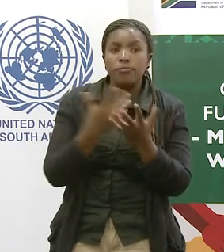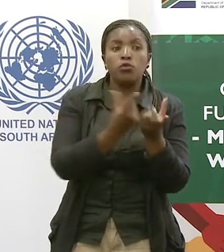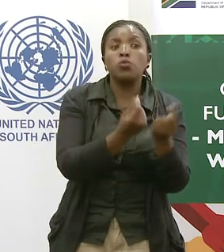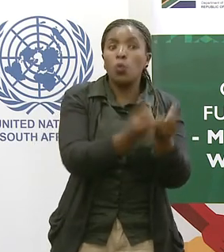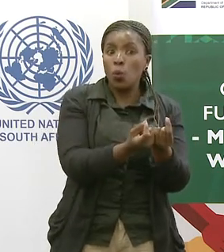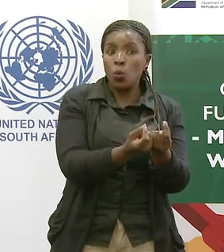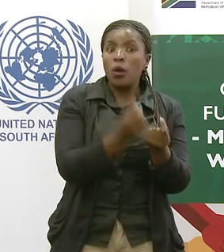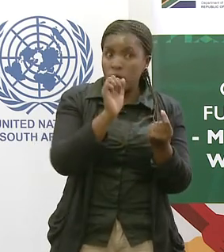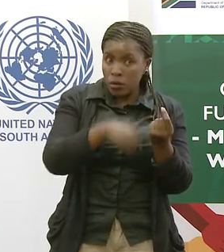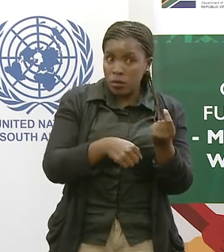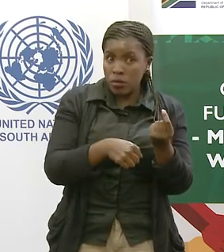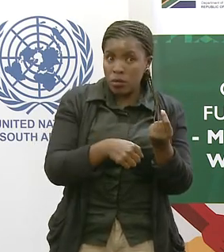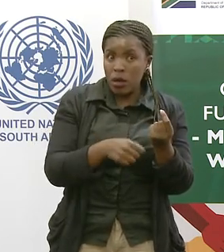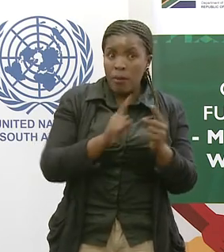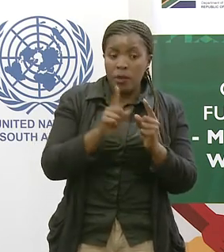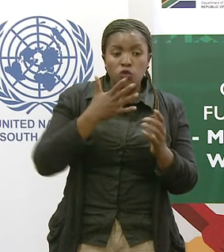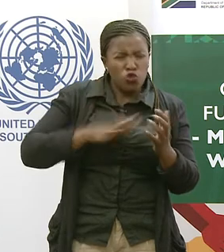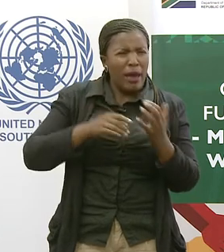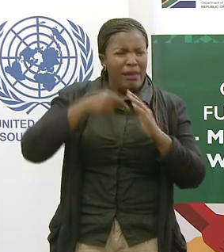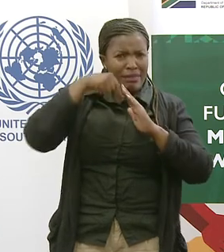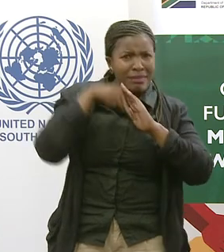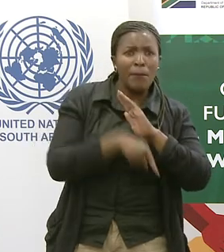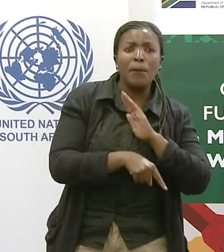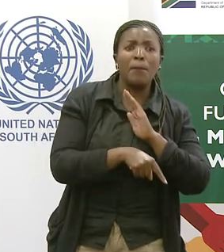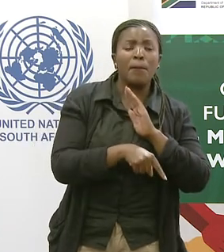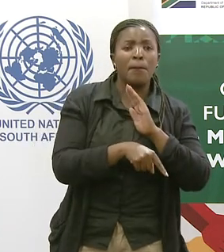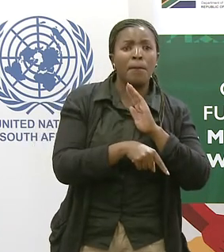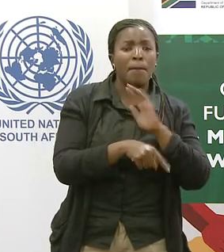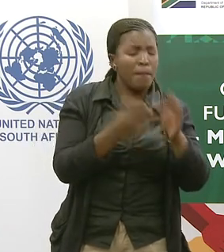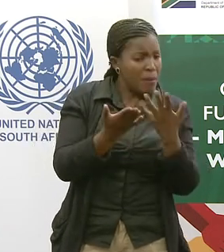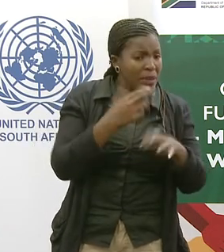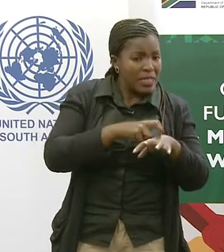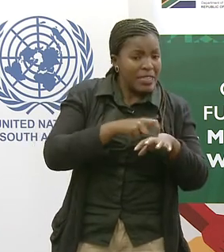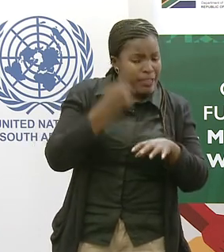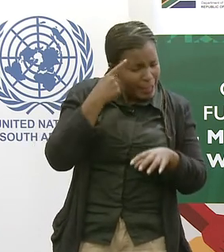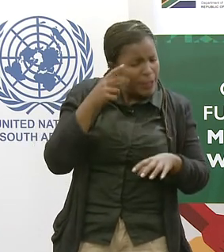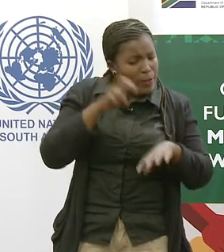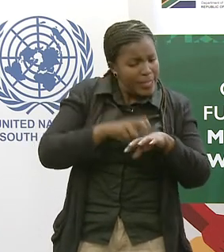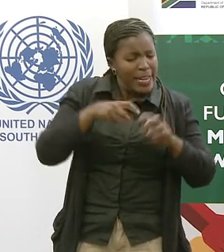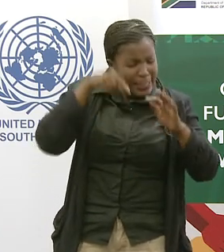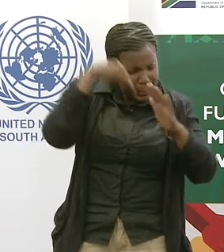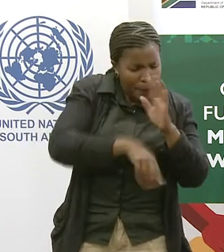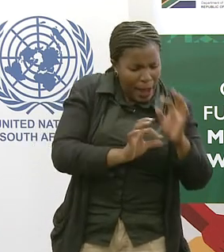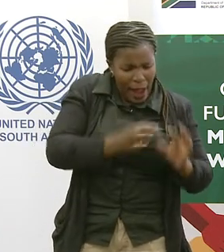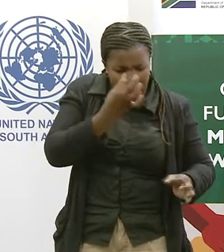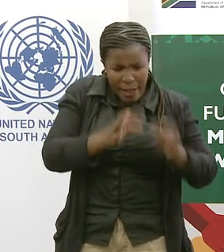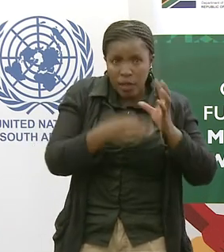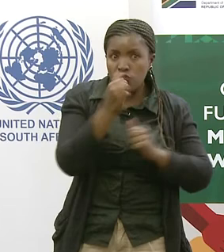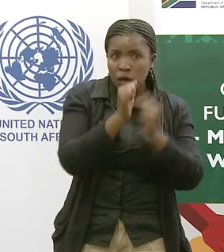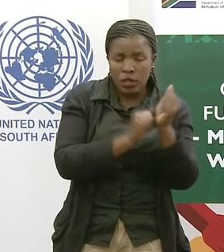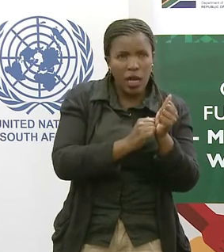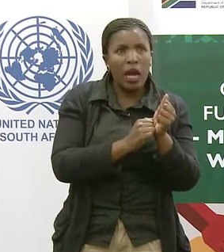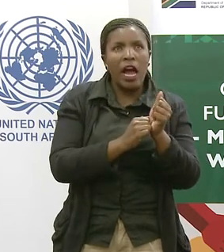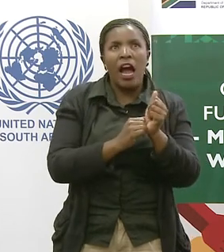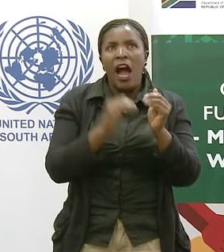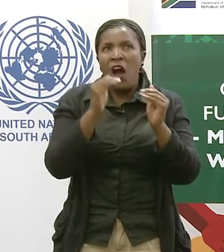call for an intensification, call for a deeper analysis of structures of